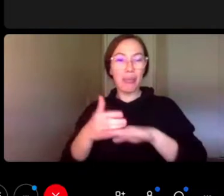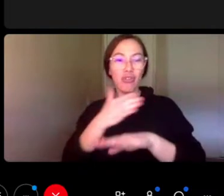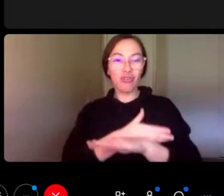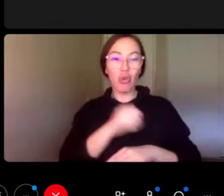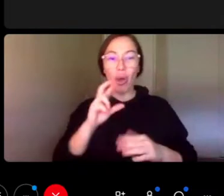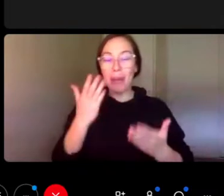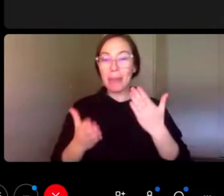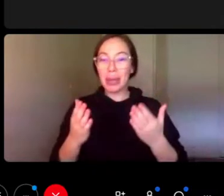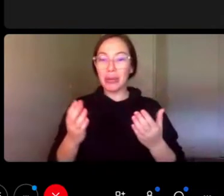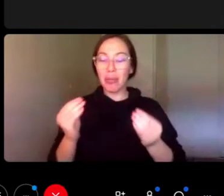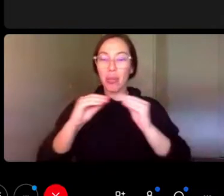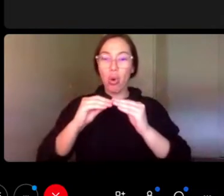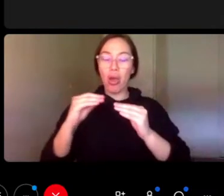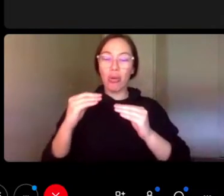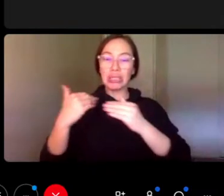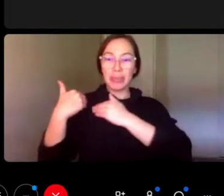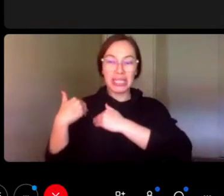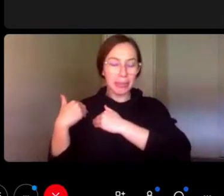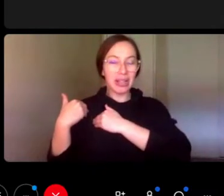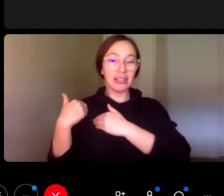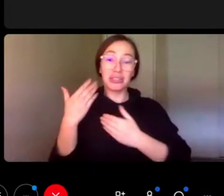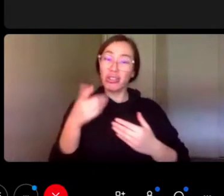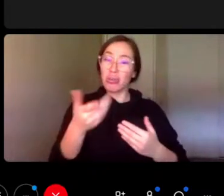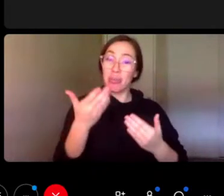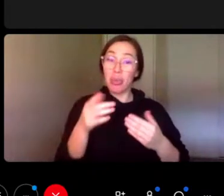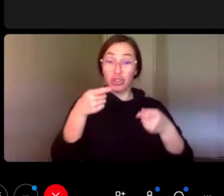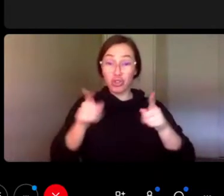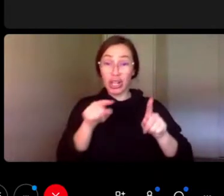maybe reflect a little bit for your individual work.